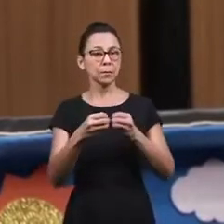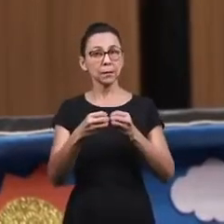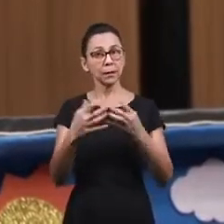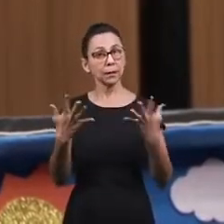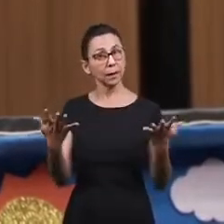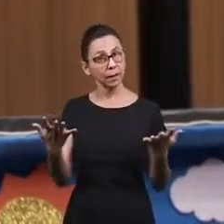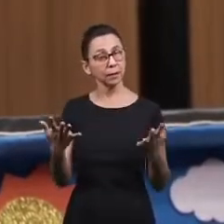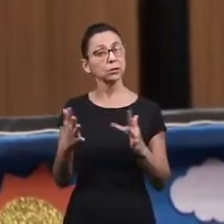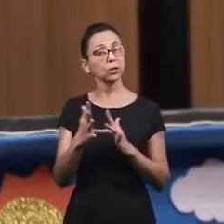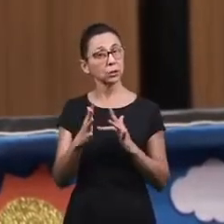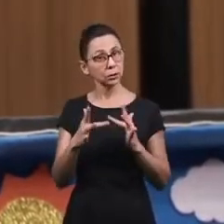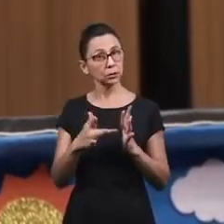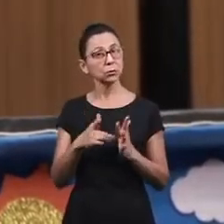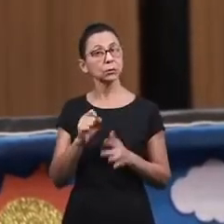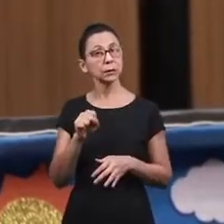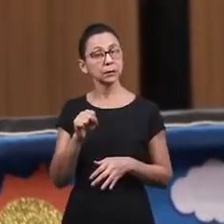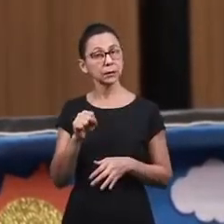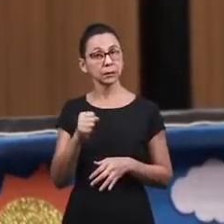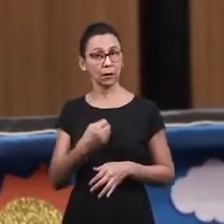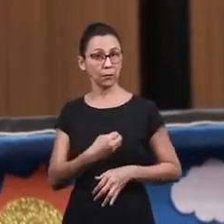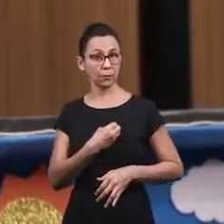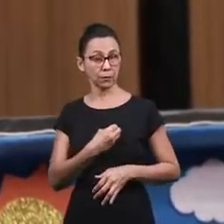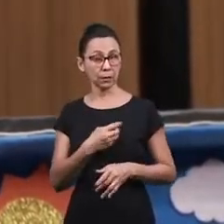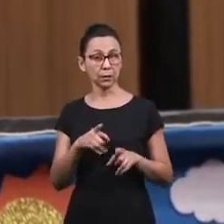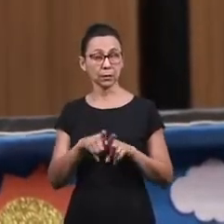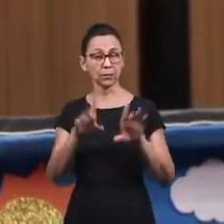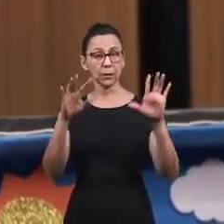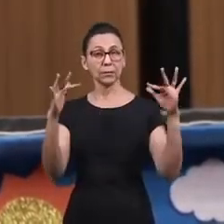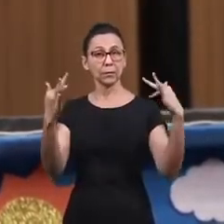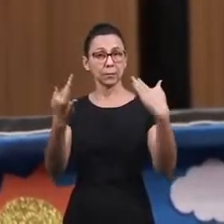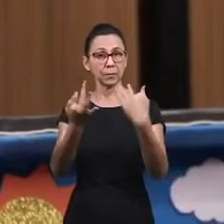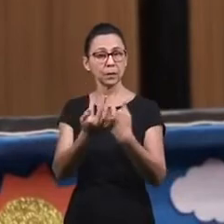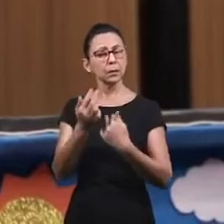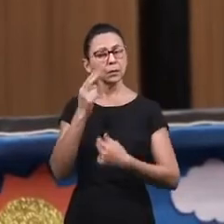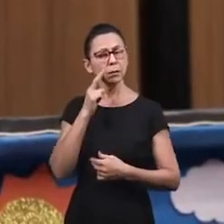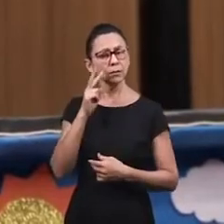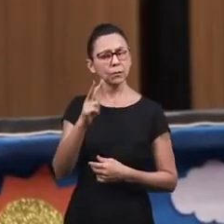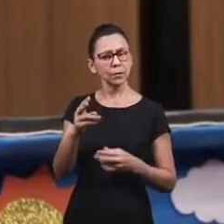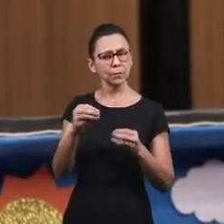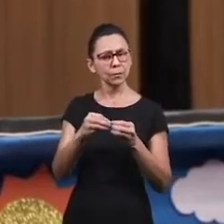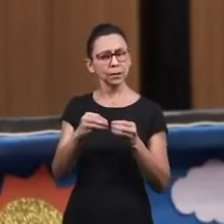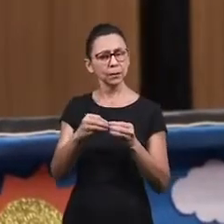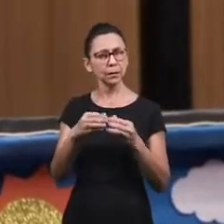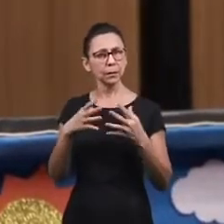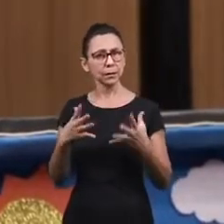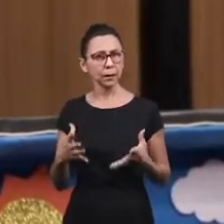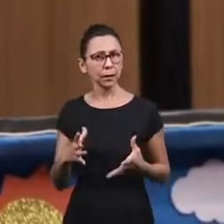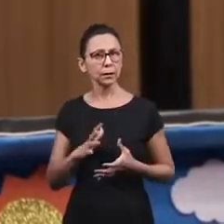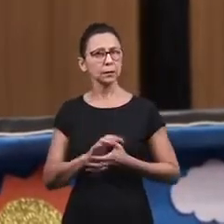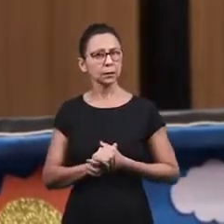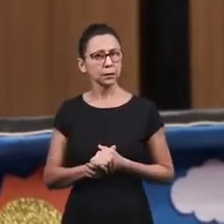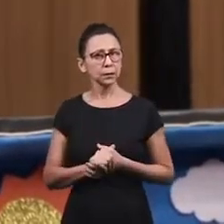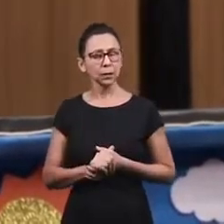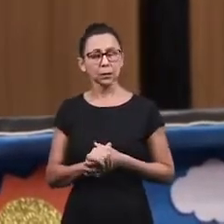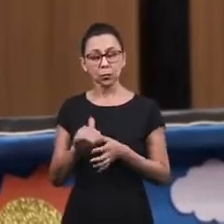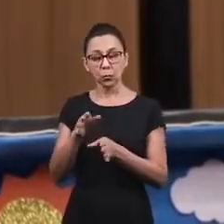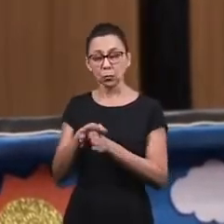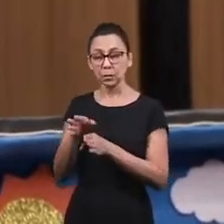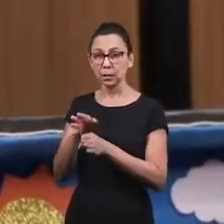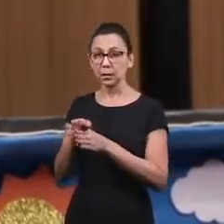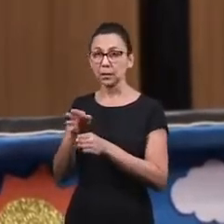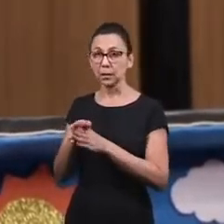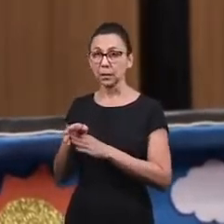the signs and wonders of Jesus in our lives and in our families. We must bring our